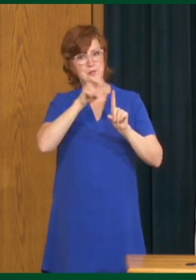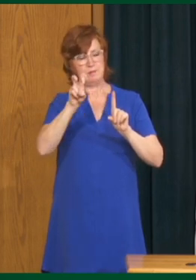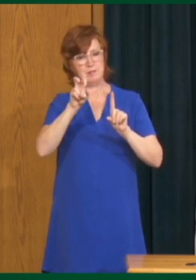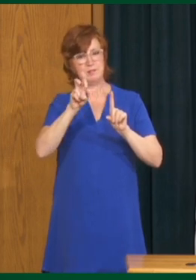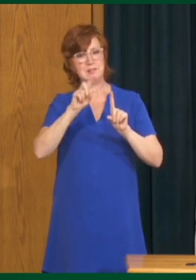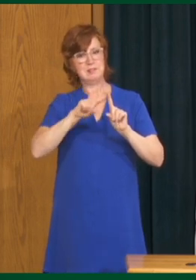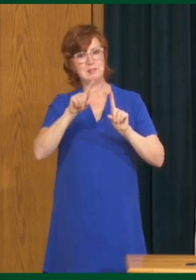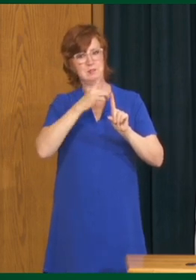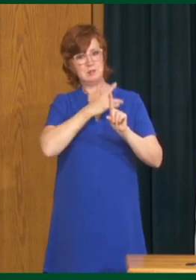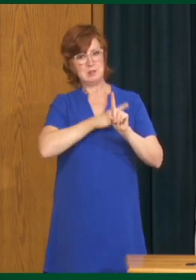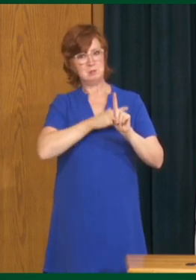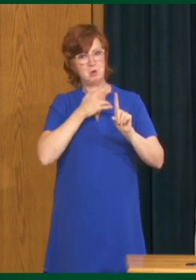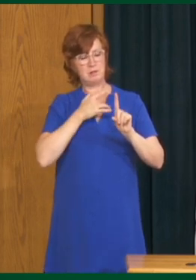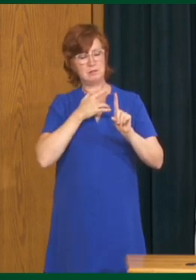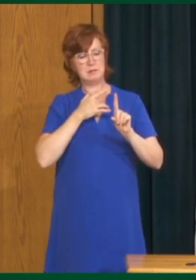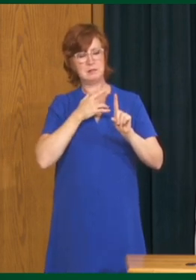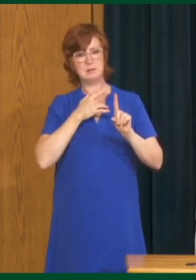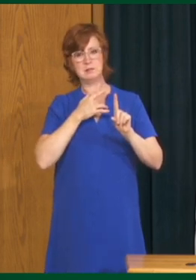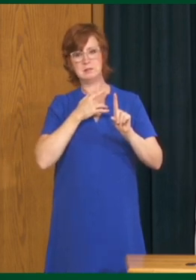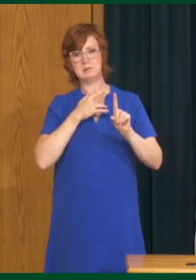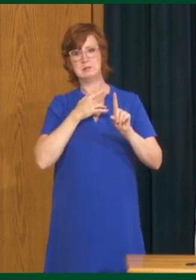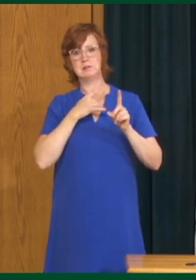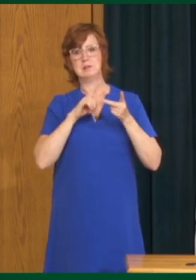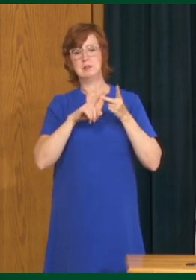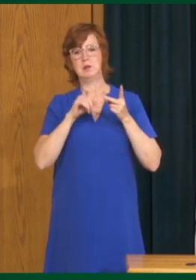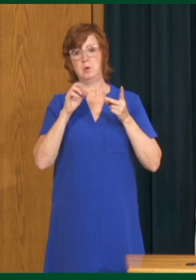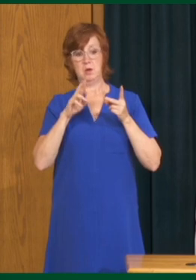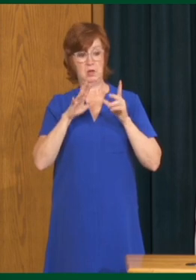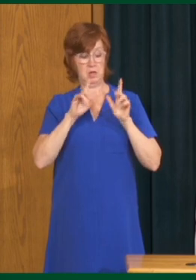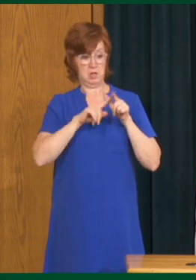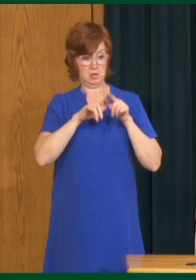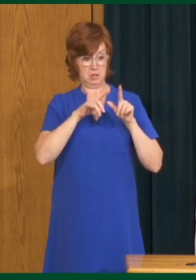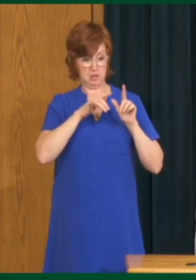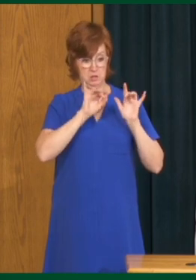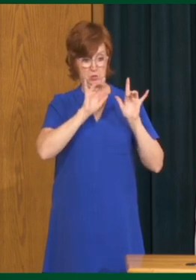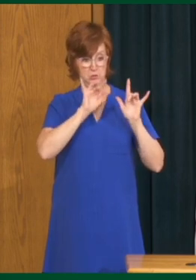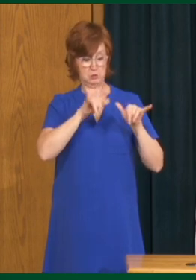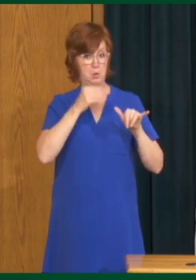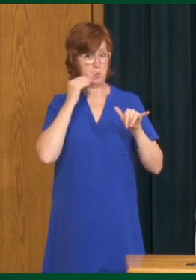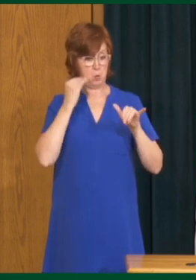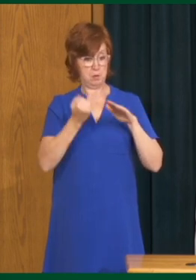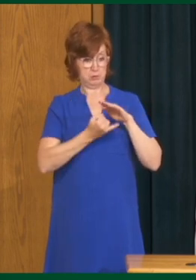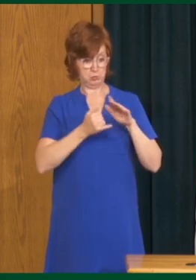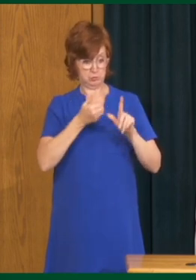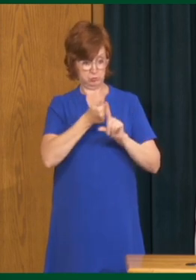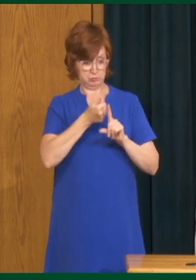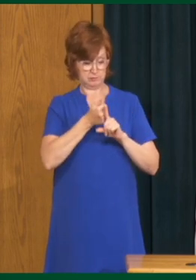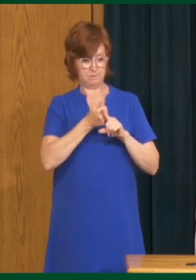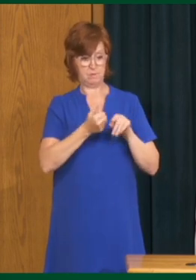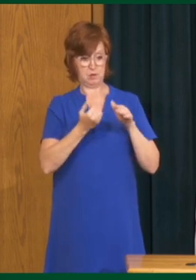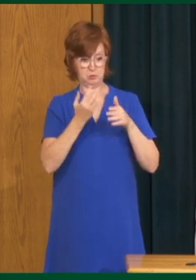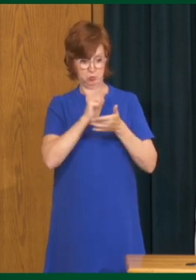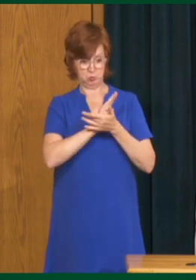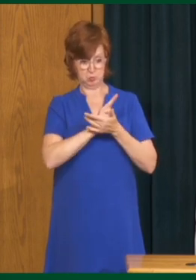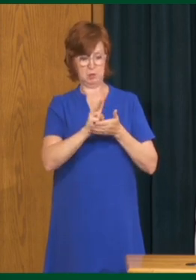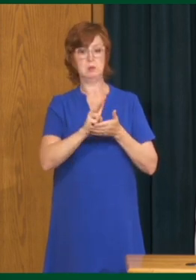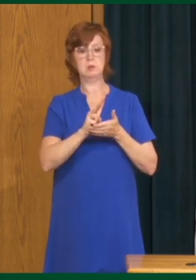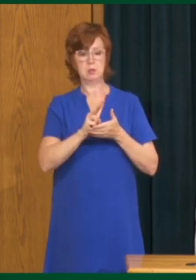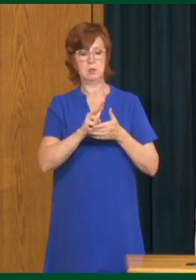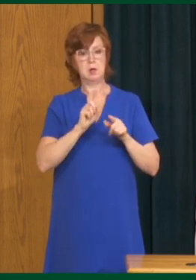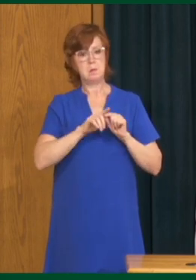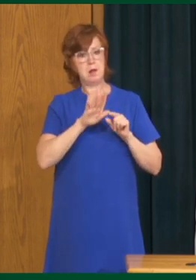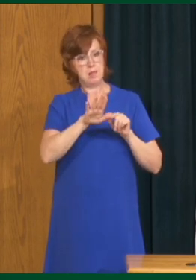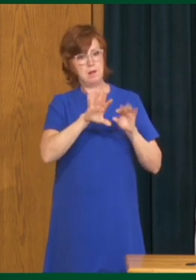are isolating at home, and we see 2 or 3 additional cases which are close household contacts. So the chain of transmission there